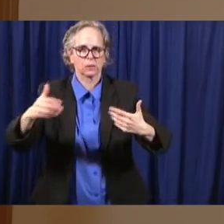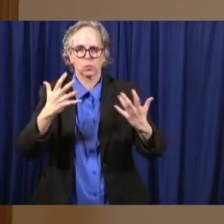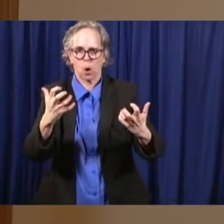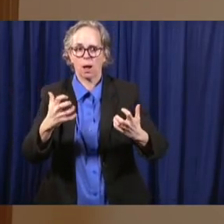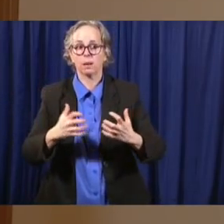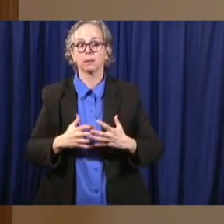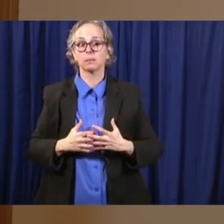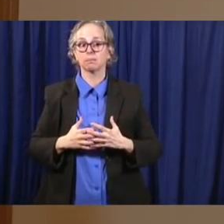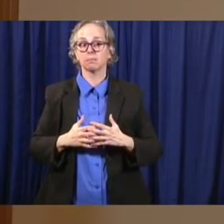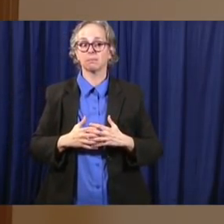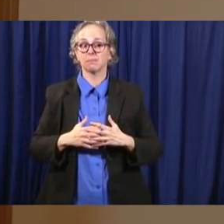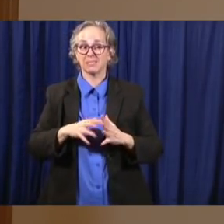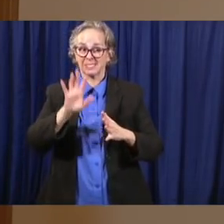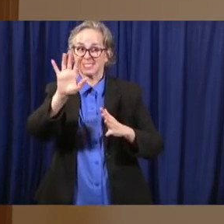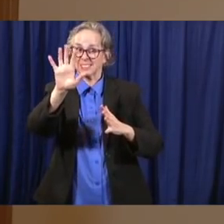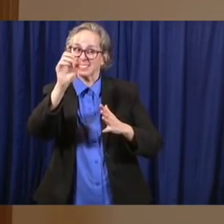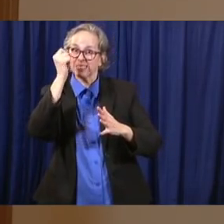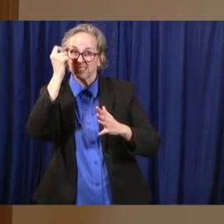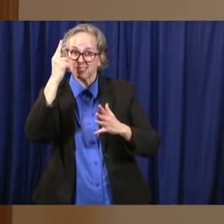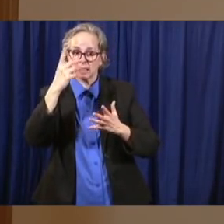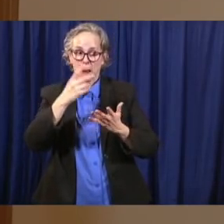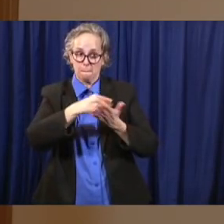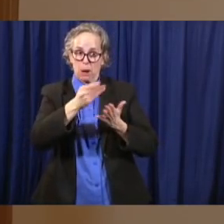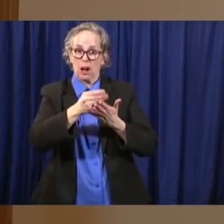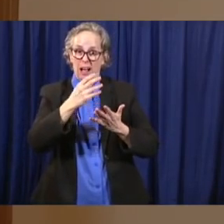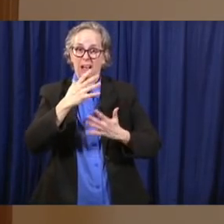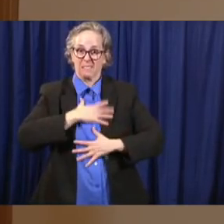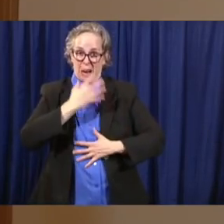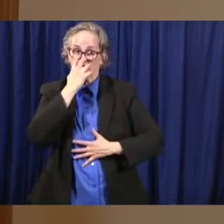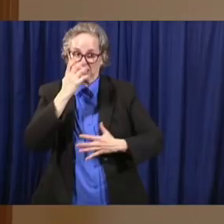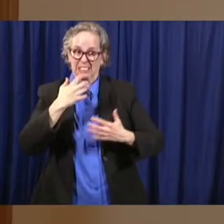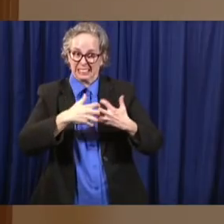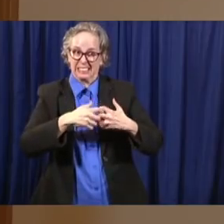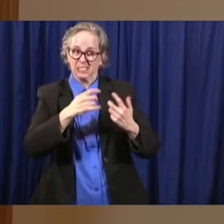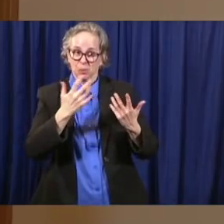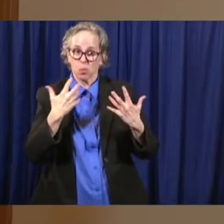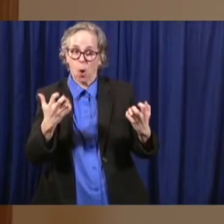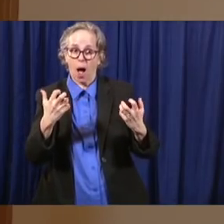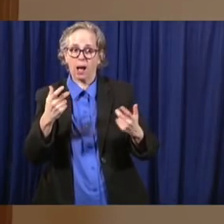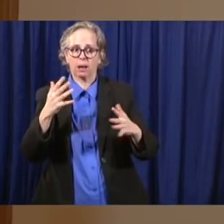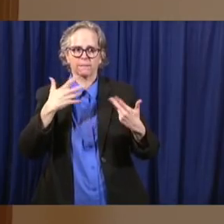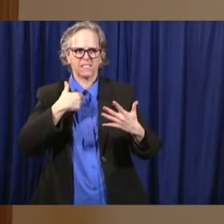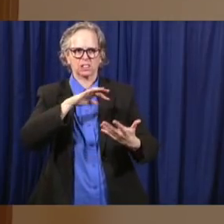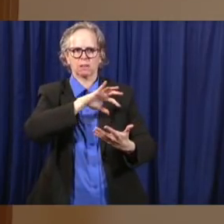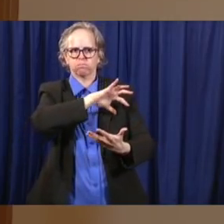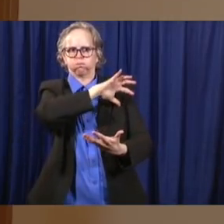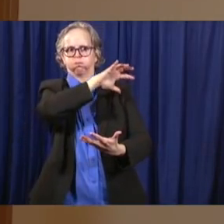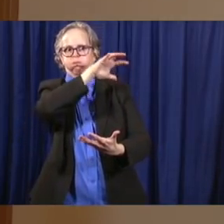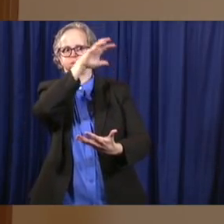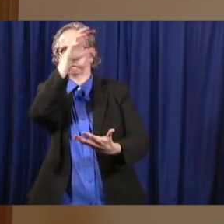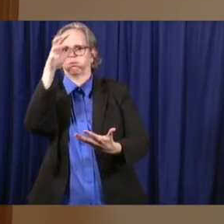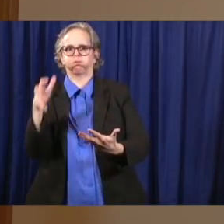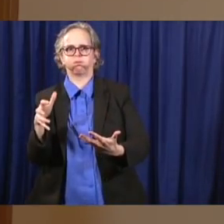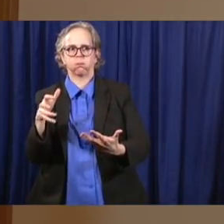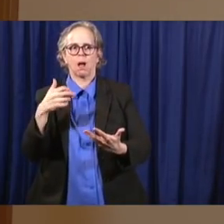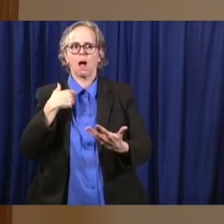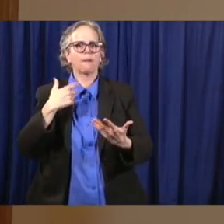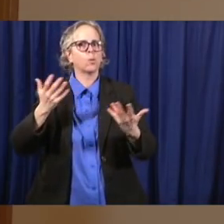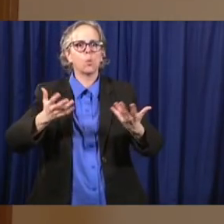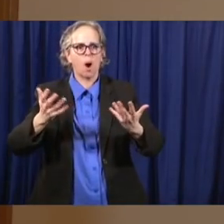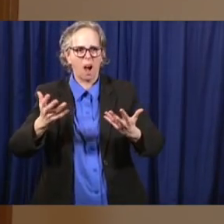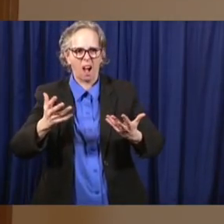stockpile. Mostly we're now rerouting existing ventilators that haven't been in use by